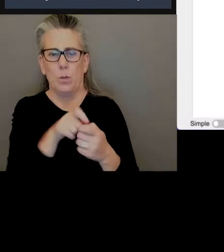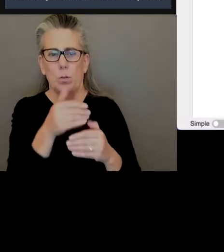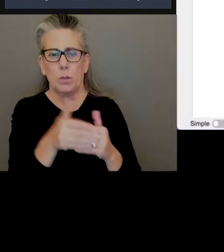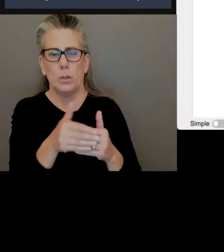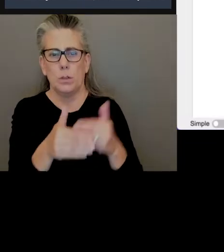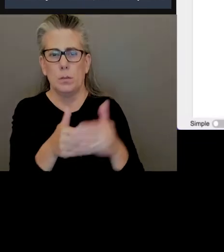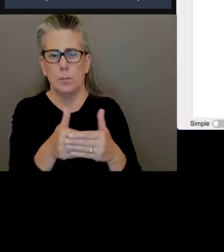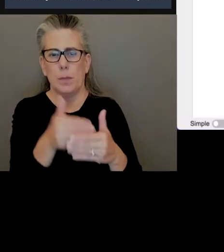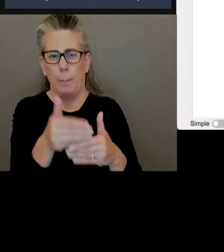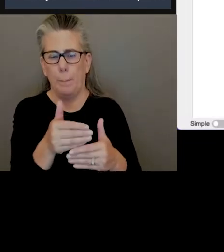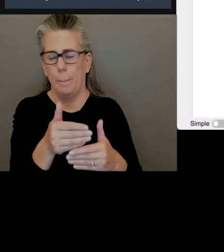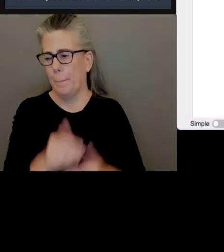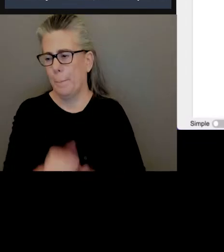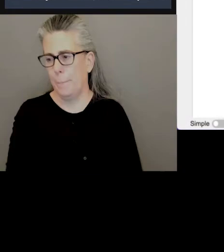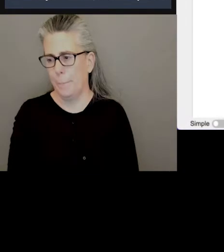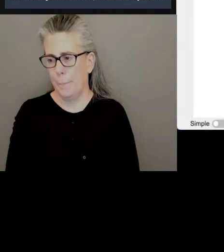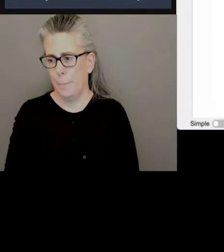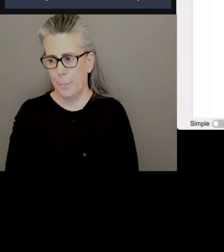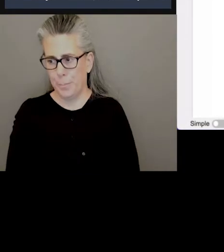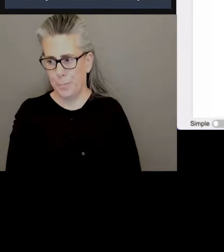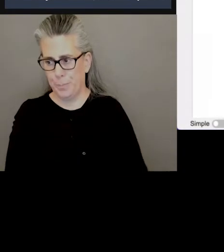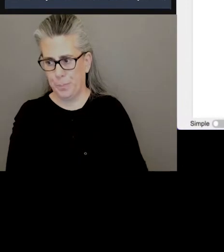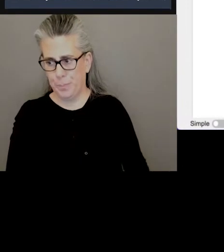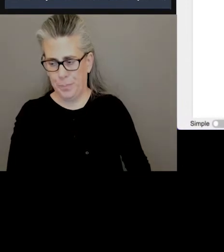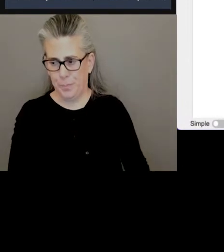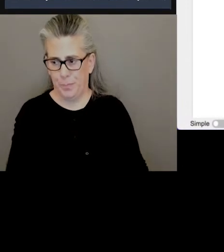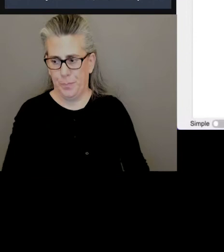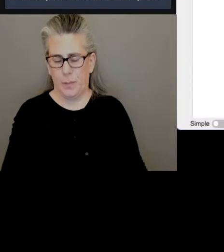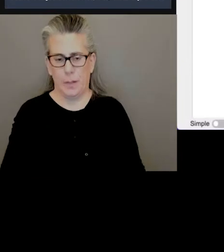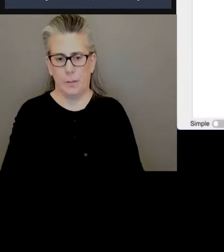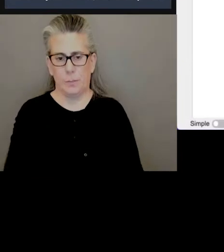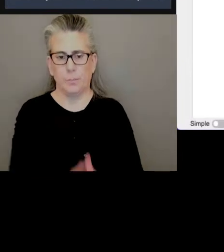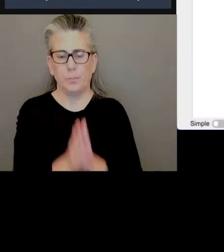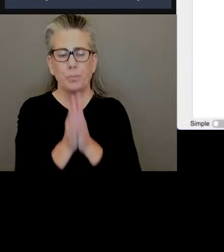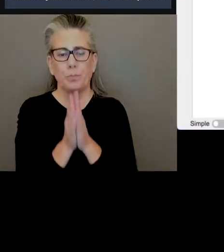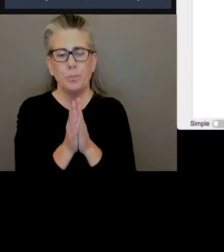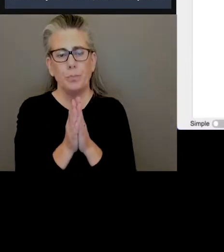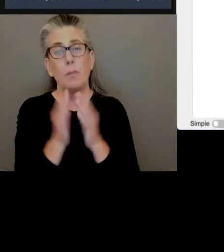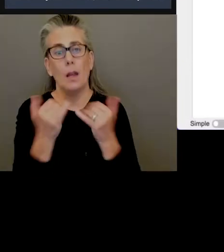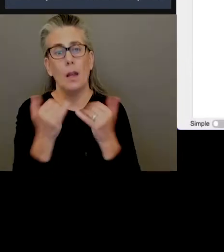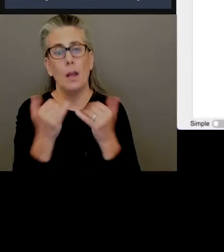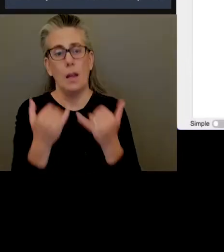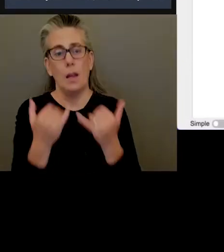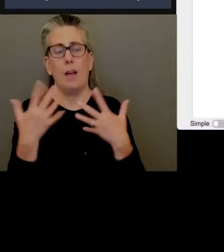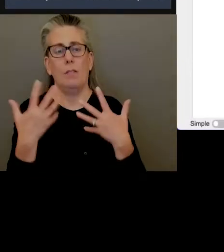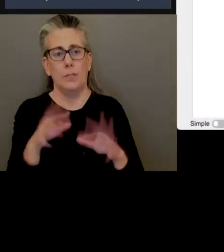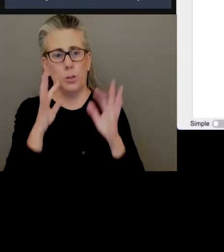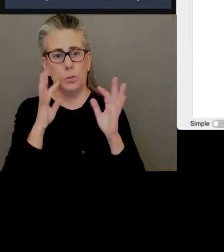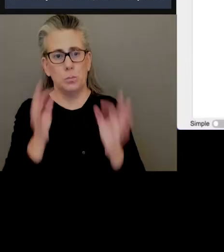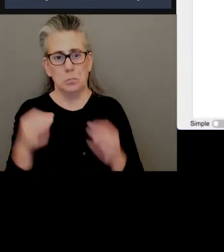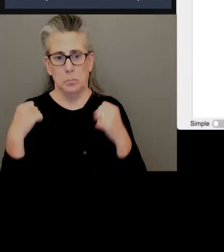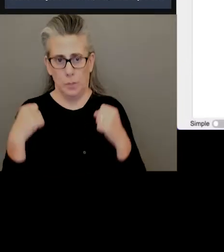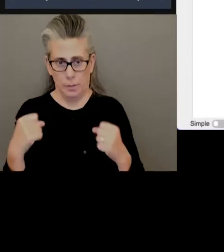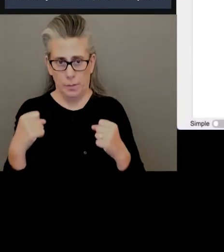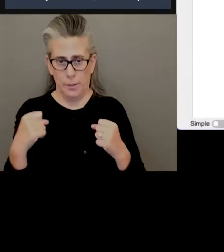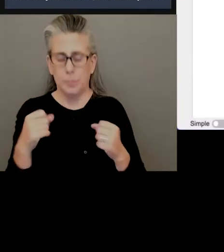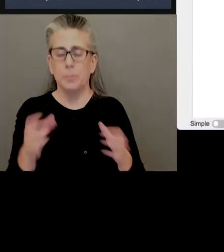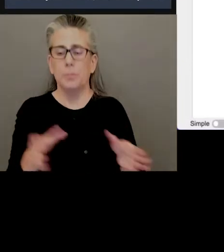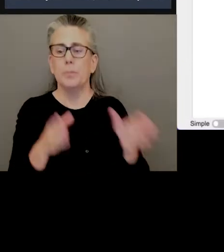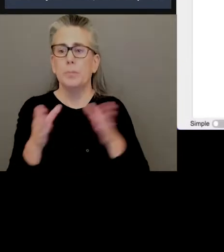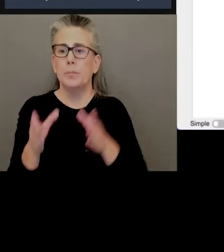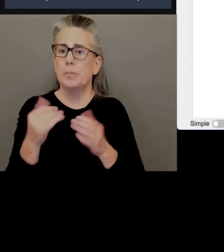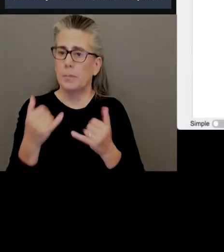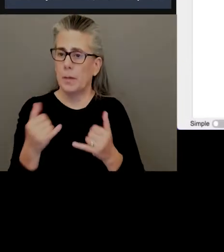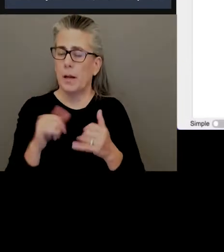Fine. So this is a place where we are loading all of the components, and then we will define a recursive function, right? This recursive function